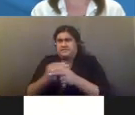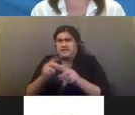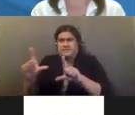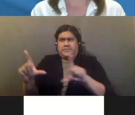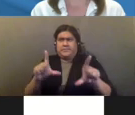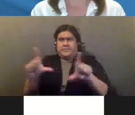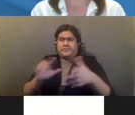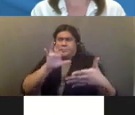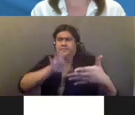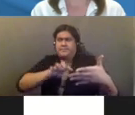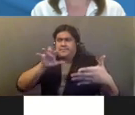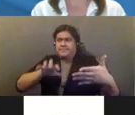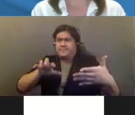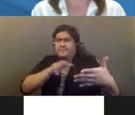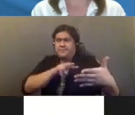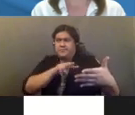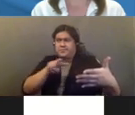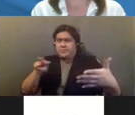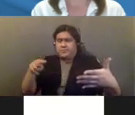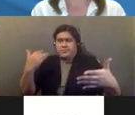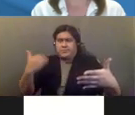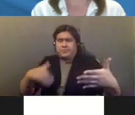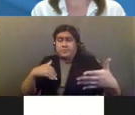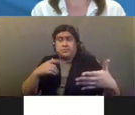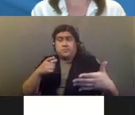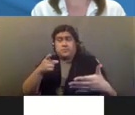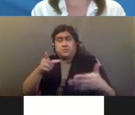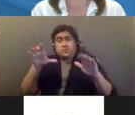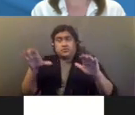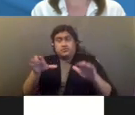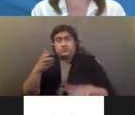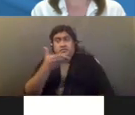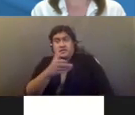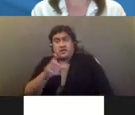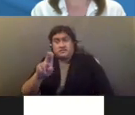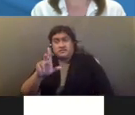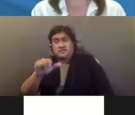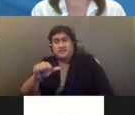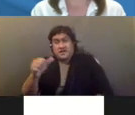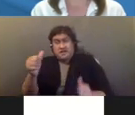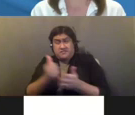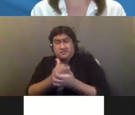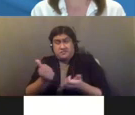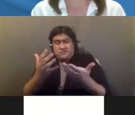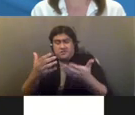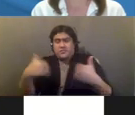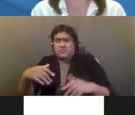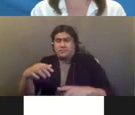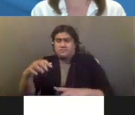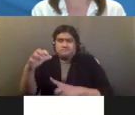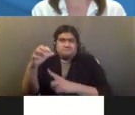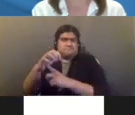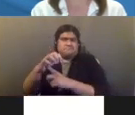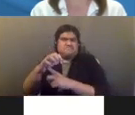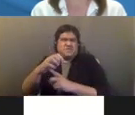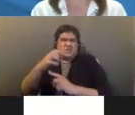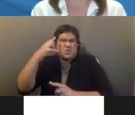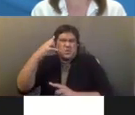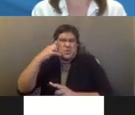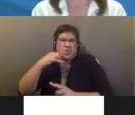doing at UCLA is really the gold standard. So thank you for presenting that. We do have some